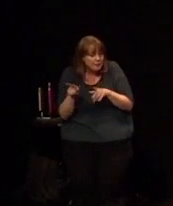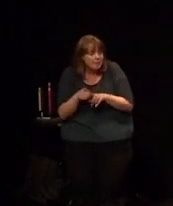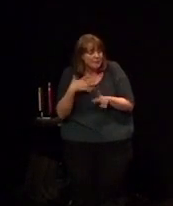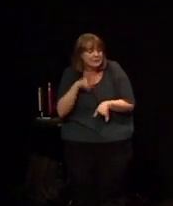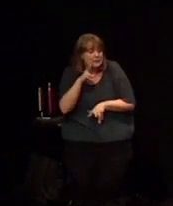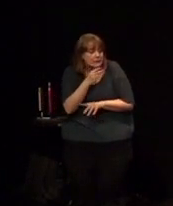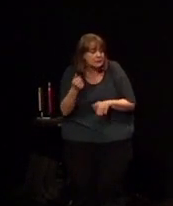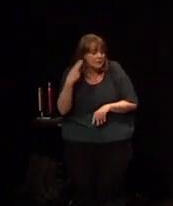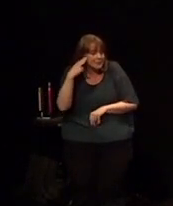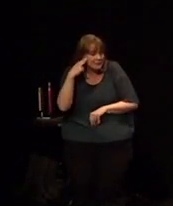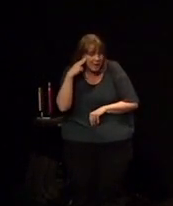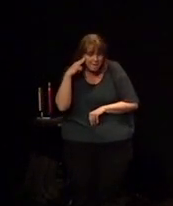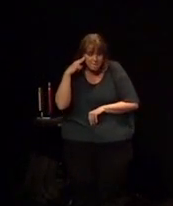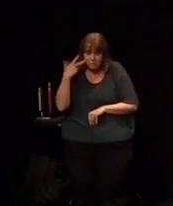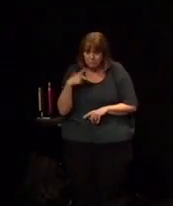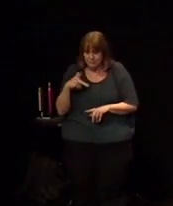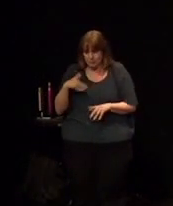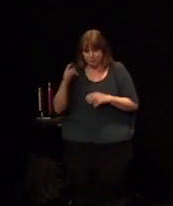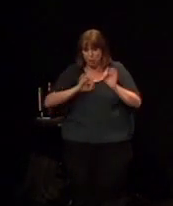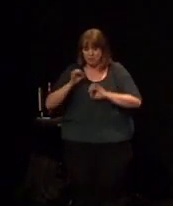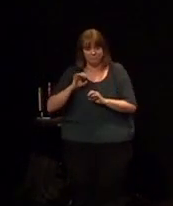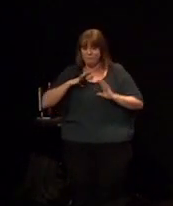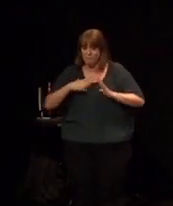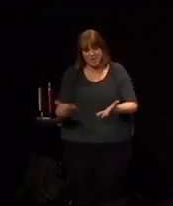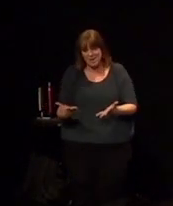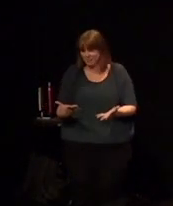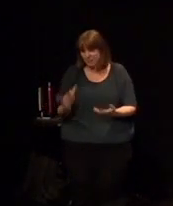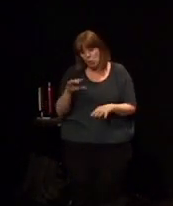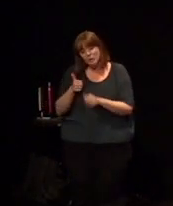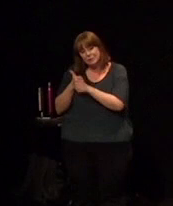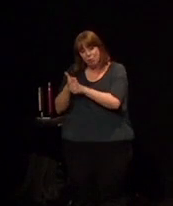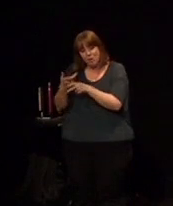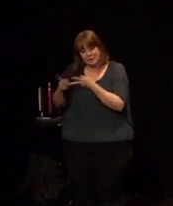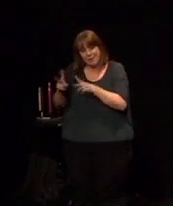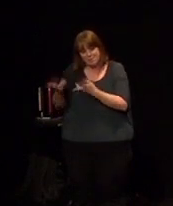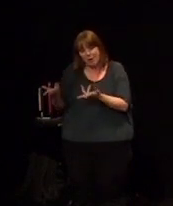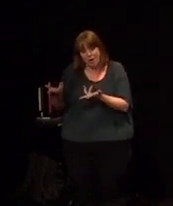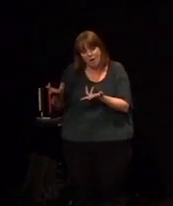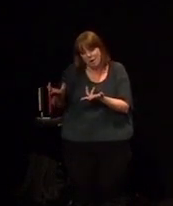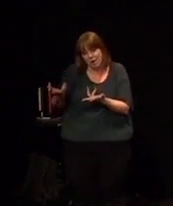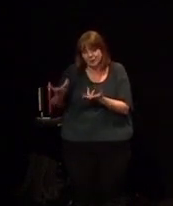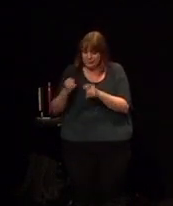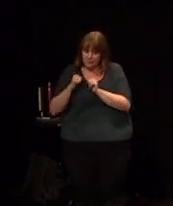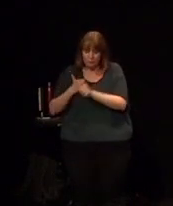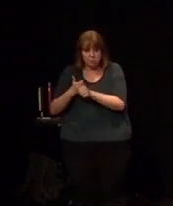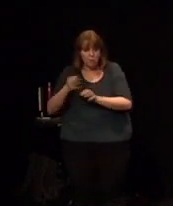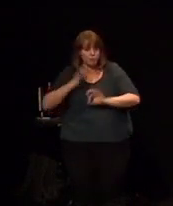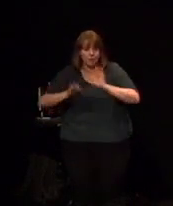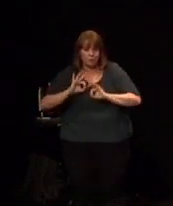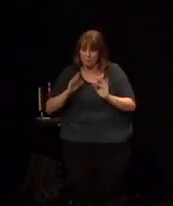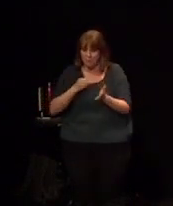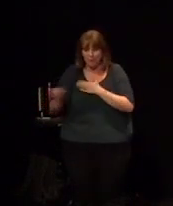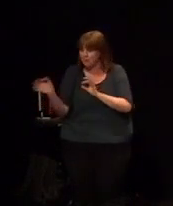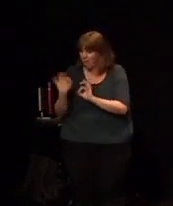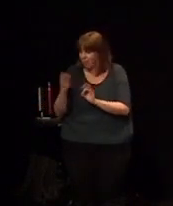done deaf people doing it free of charge, supporting interpreters, and supporting the production without